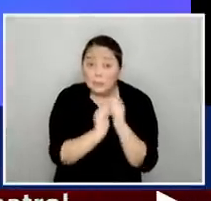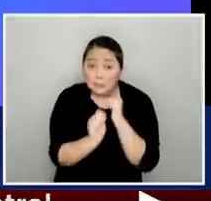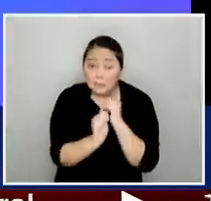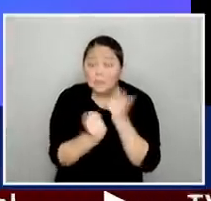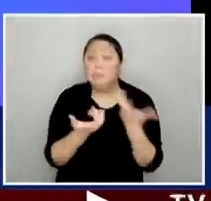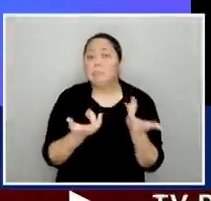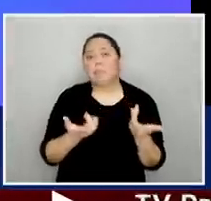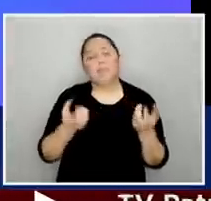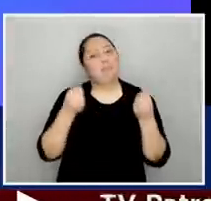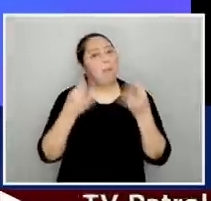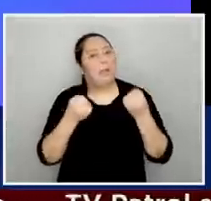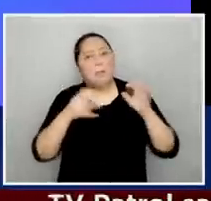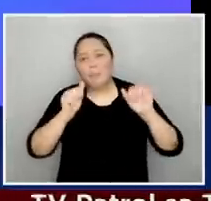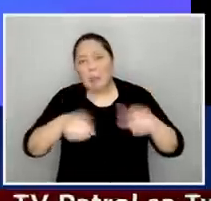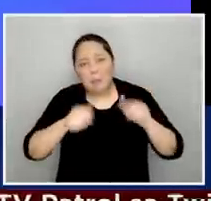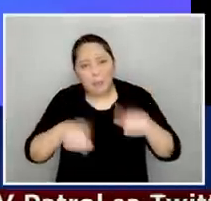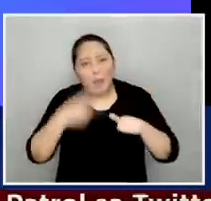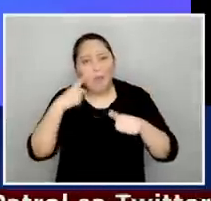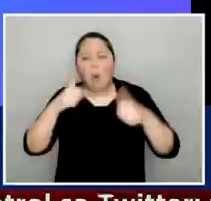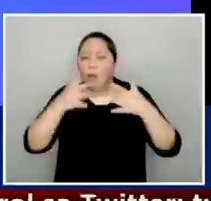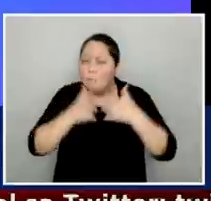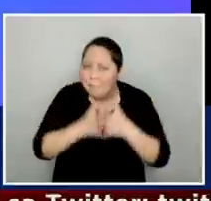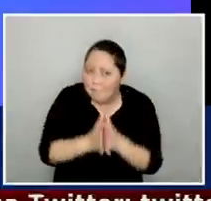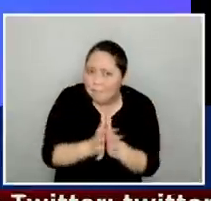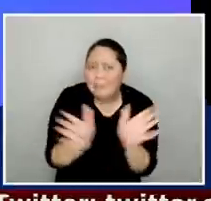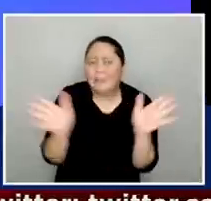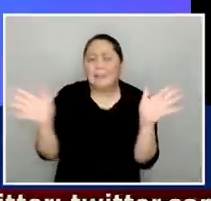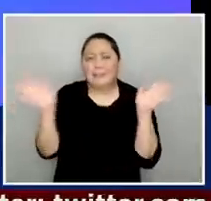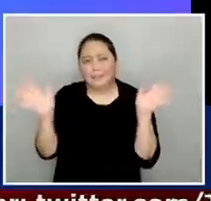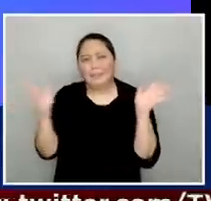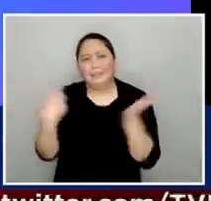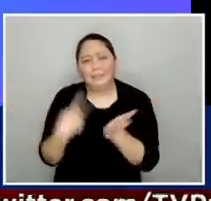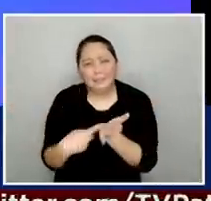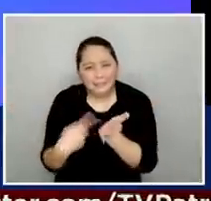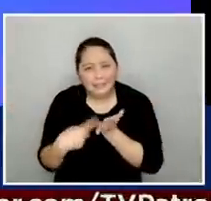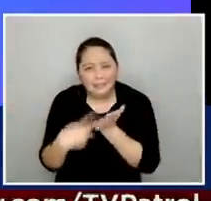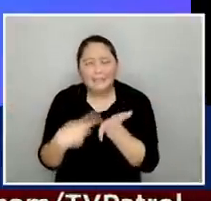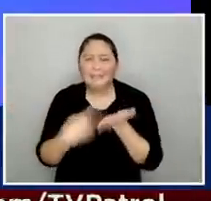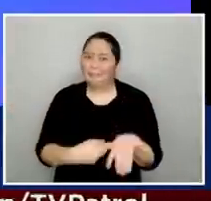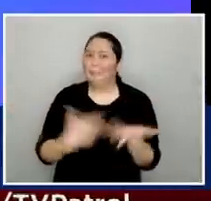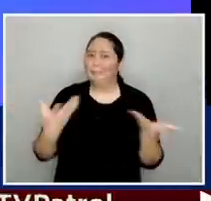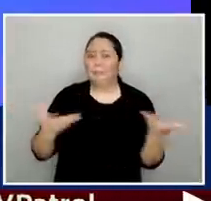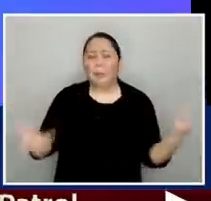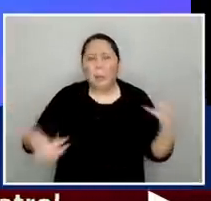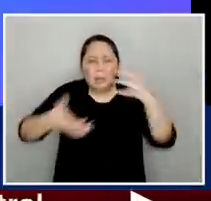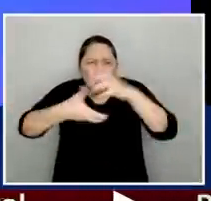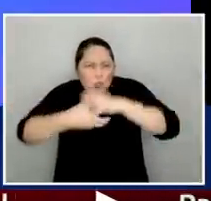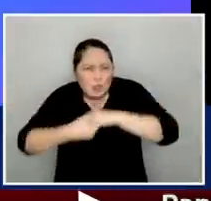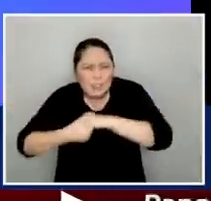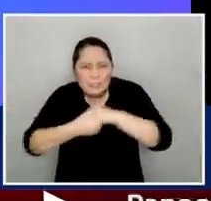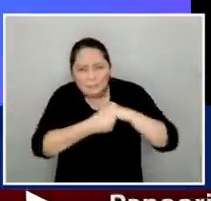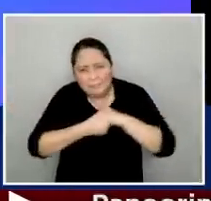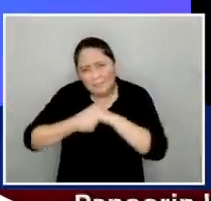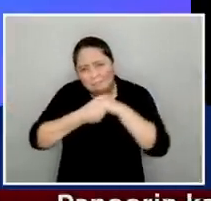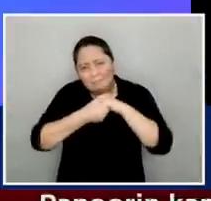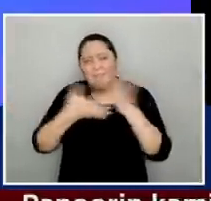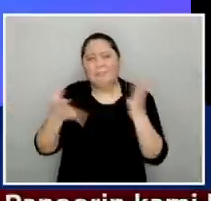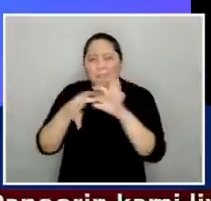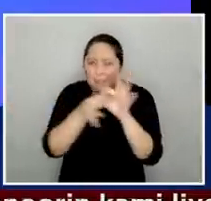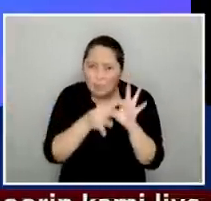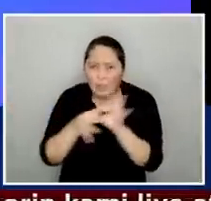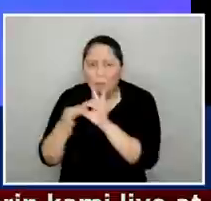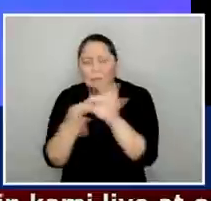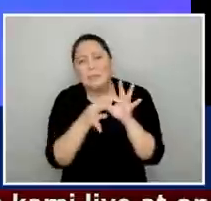possibility of a far broader set of conversations, potential partnerships and cooperation that will